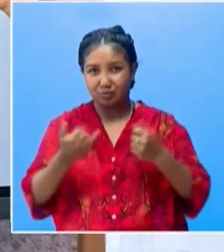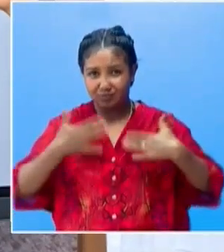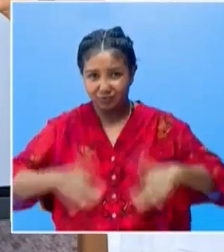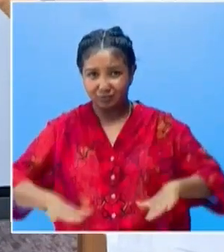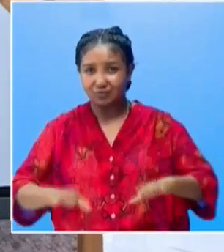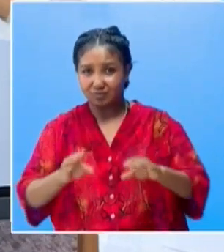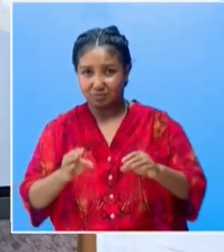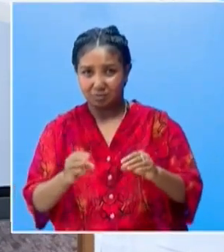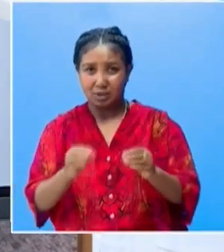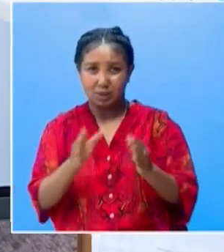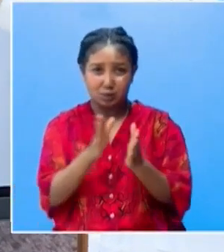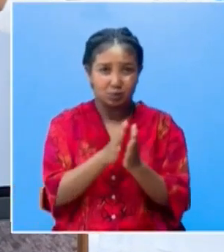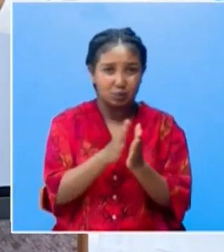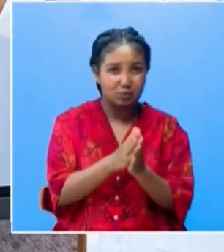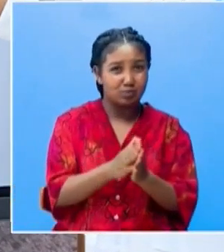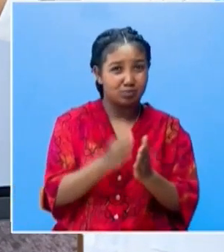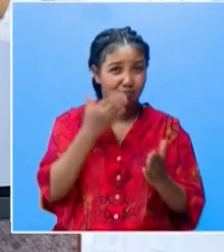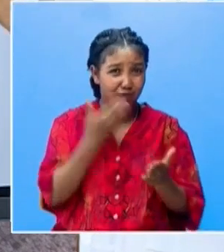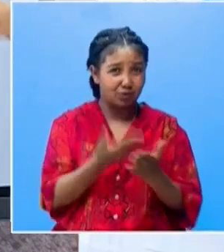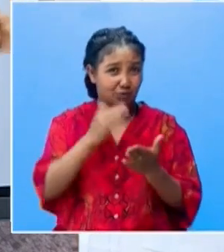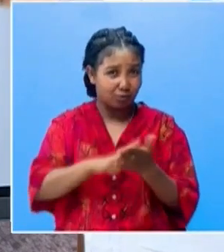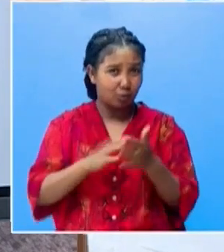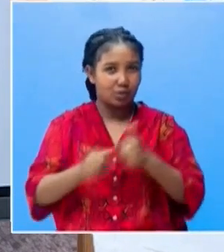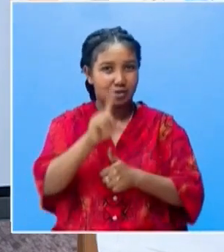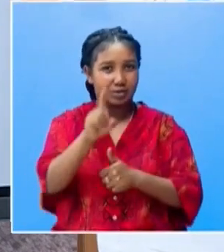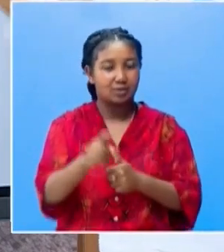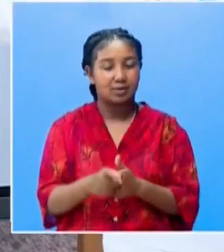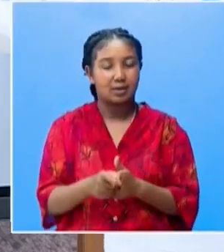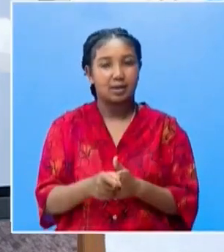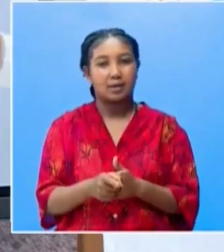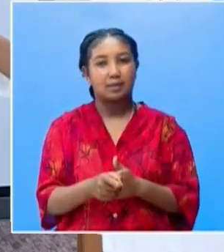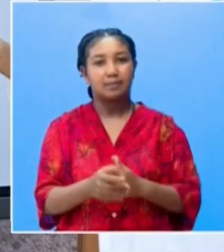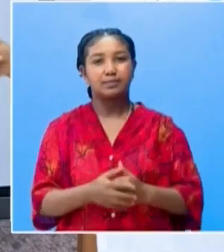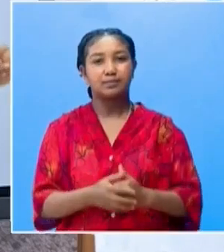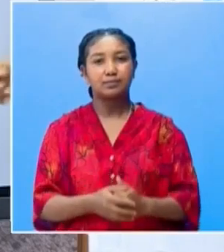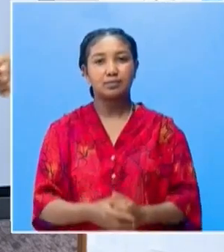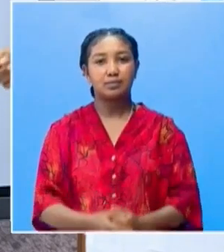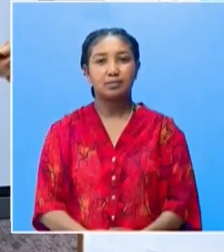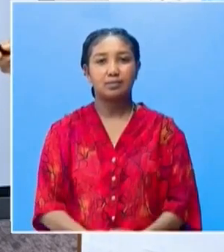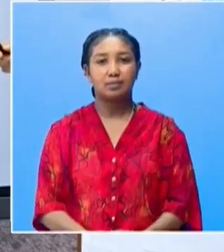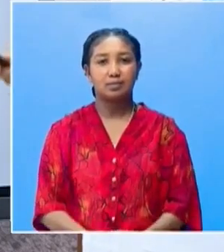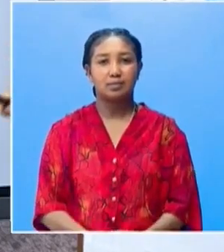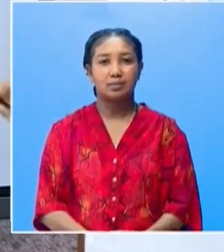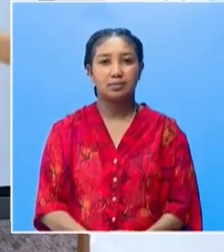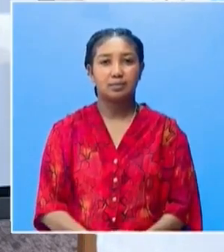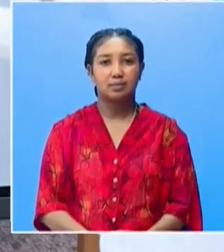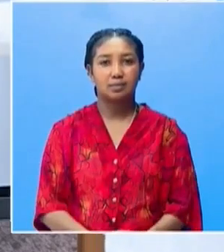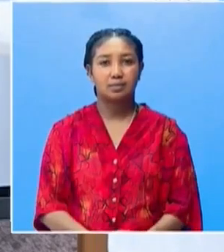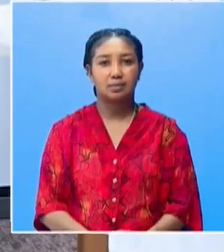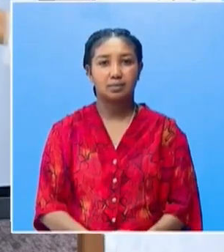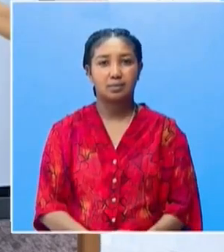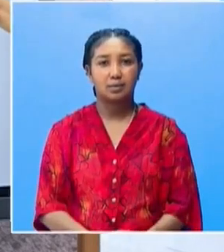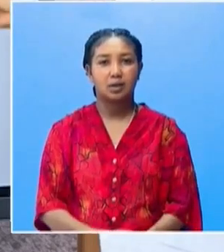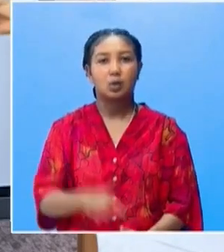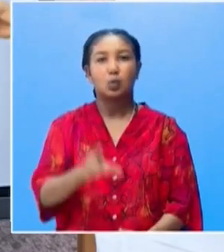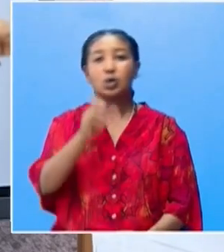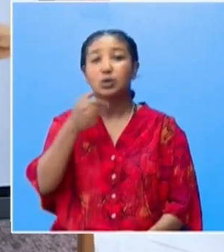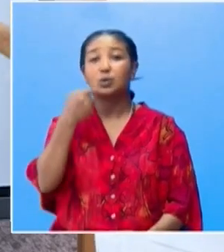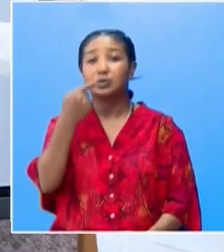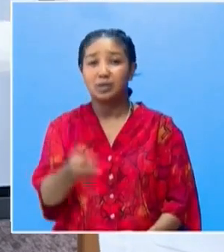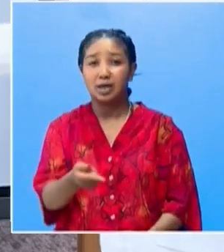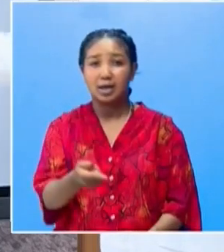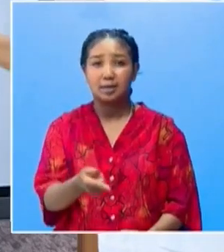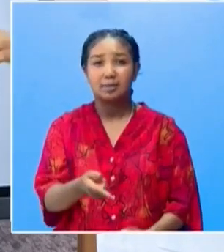can say, whatever, you can change this one, yeah? Suit at school, yeah? Wouldn't you